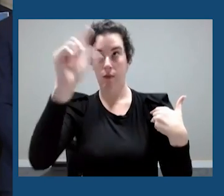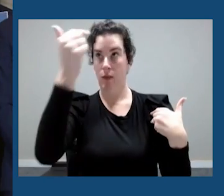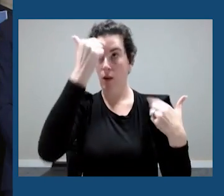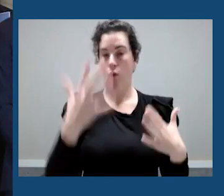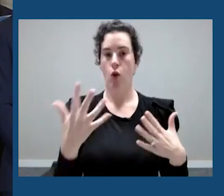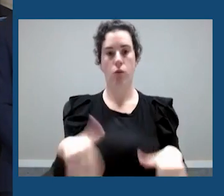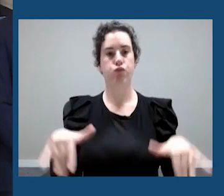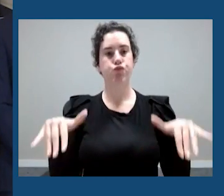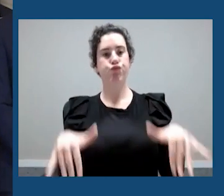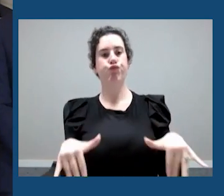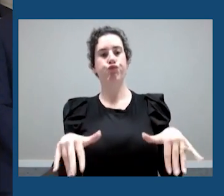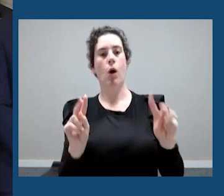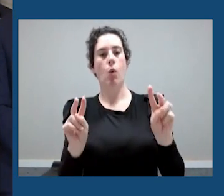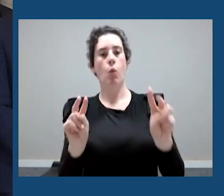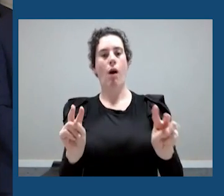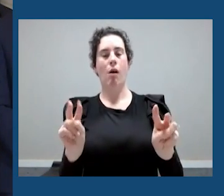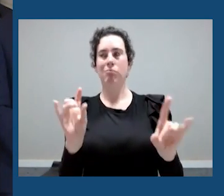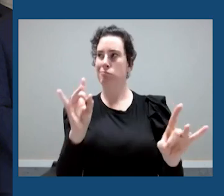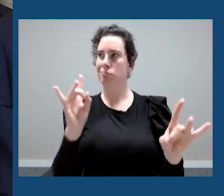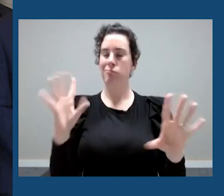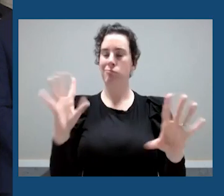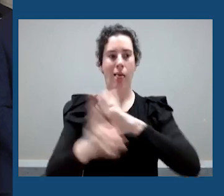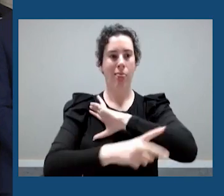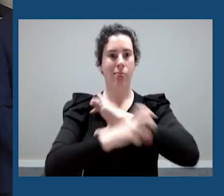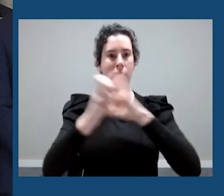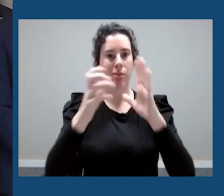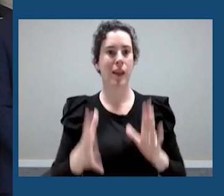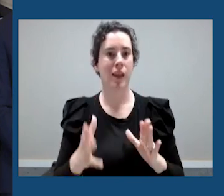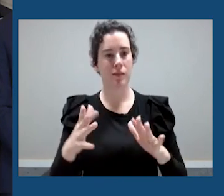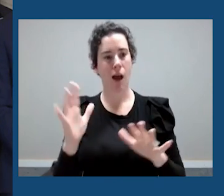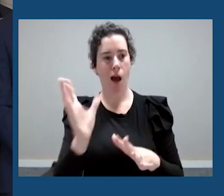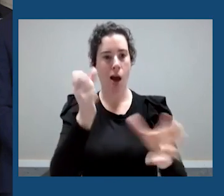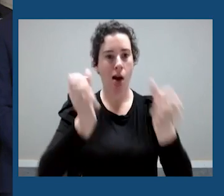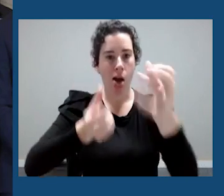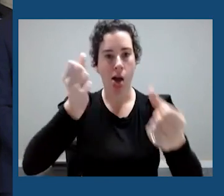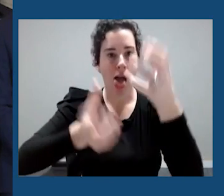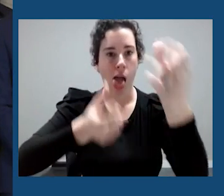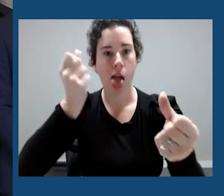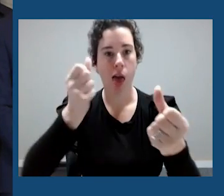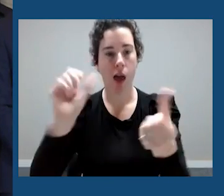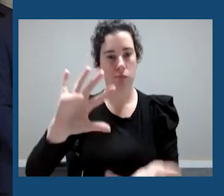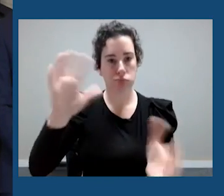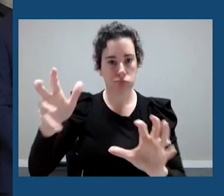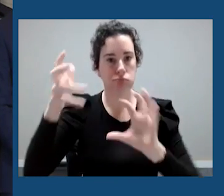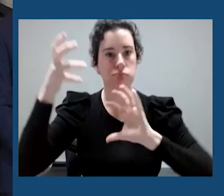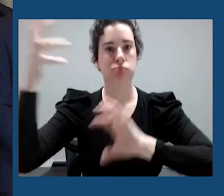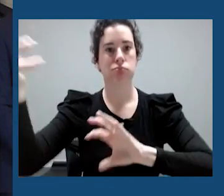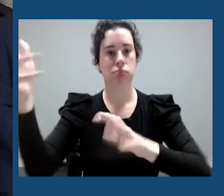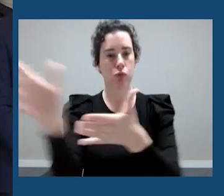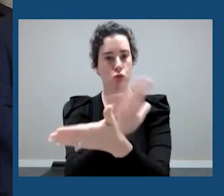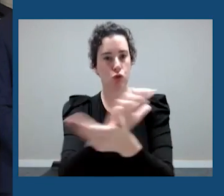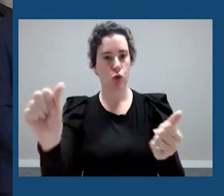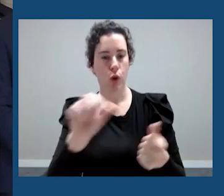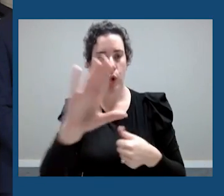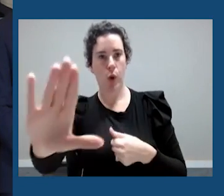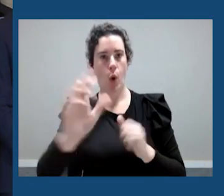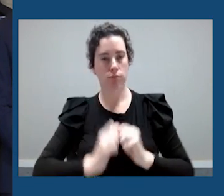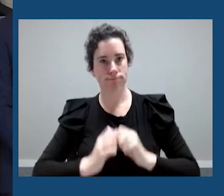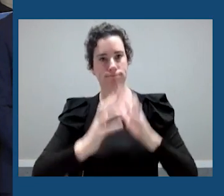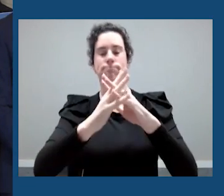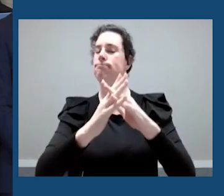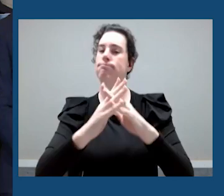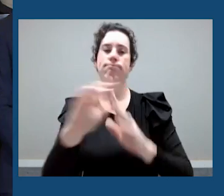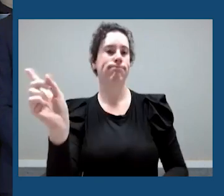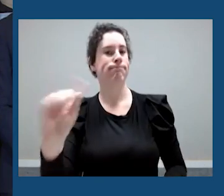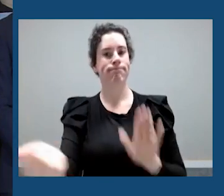brazen thieves wreak havoc in their shops and dismantle, destroy everything they've built. And